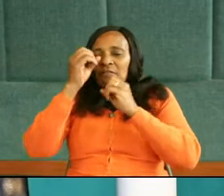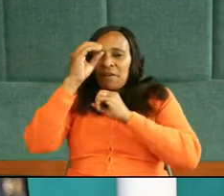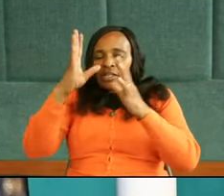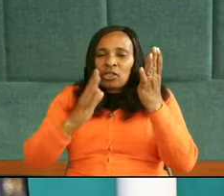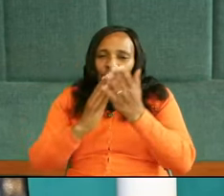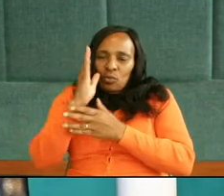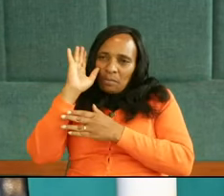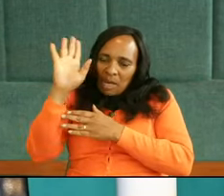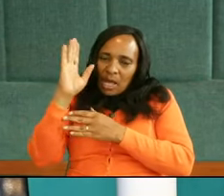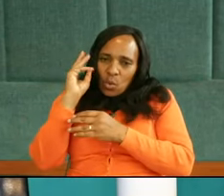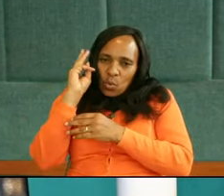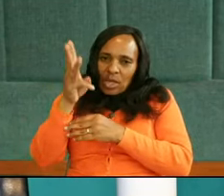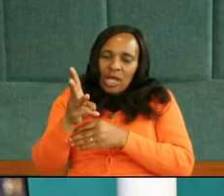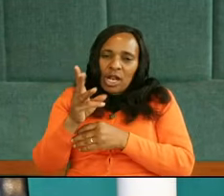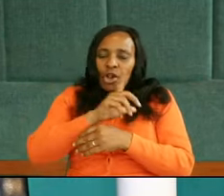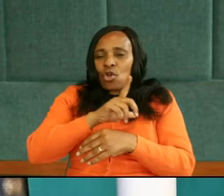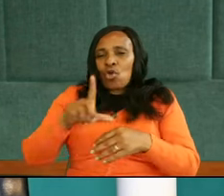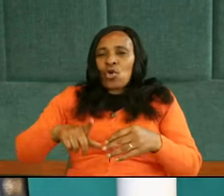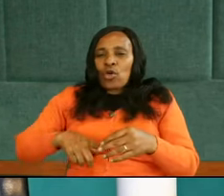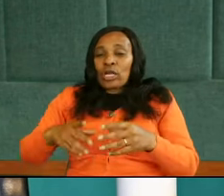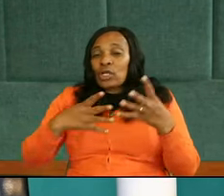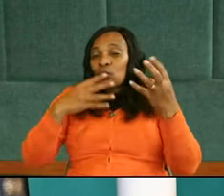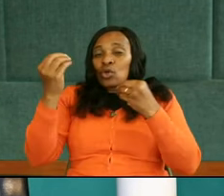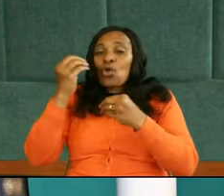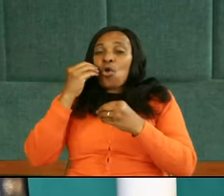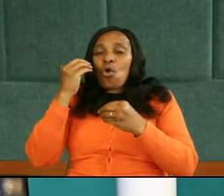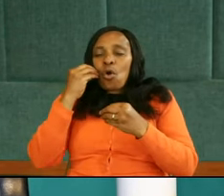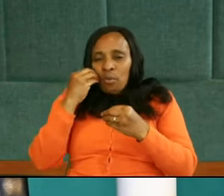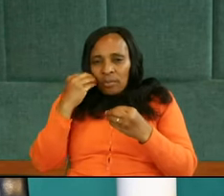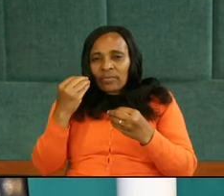to your will. Lord, as we all go home